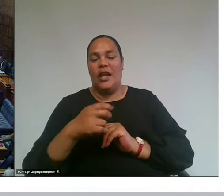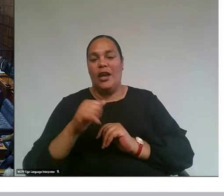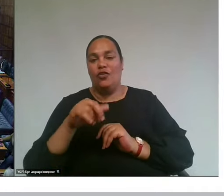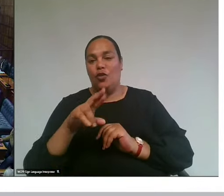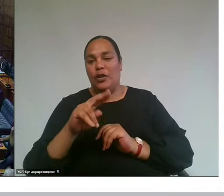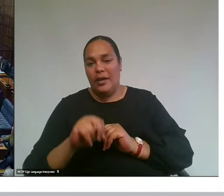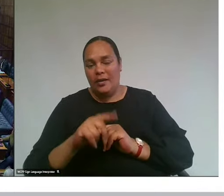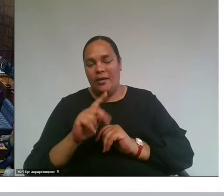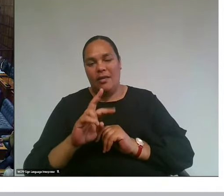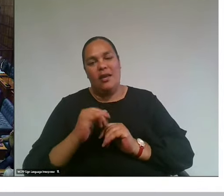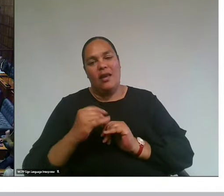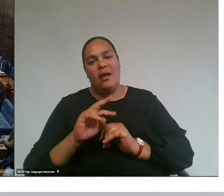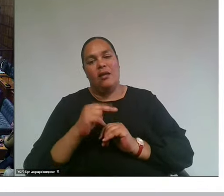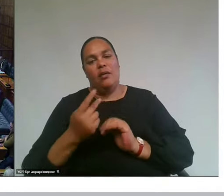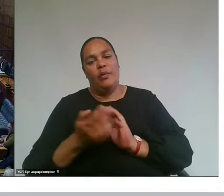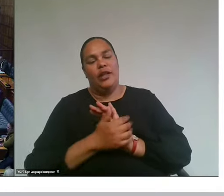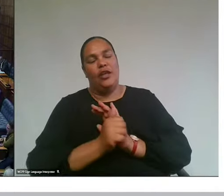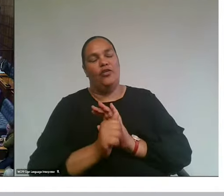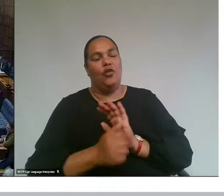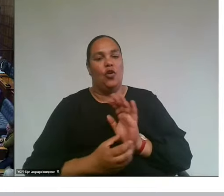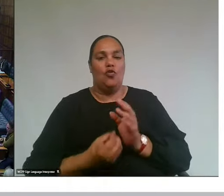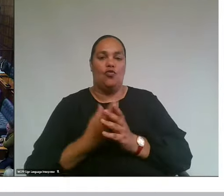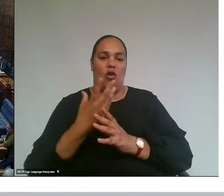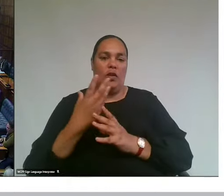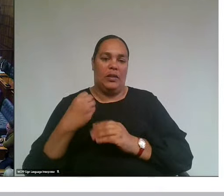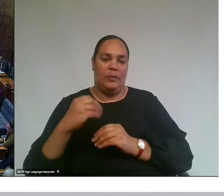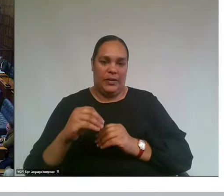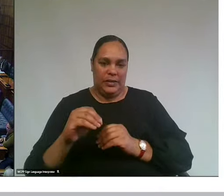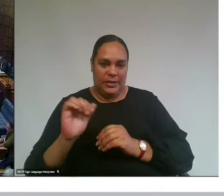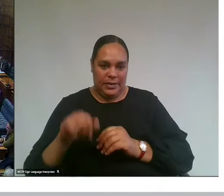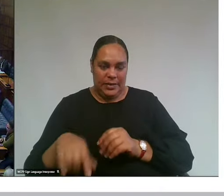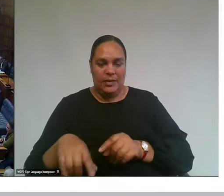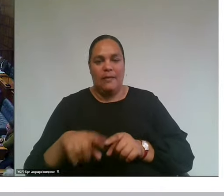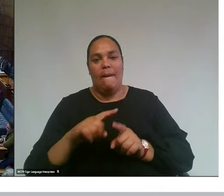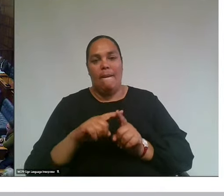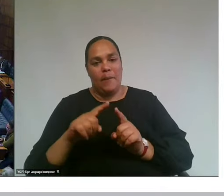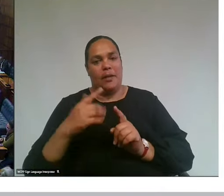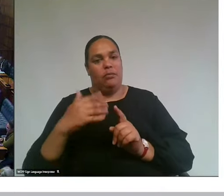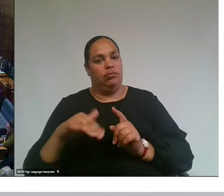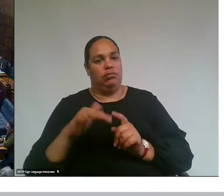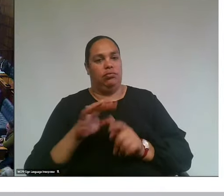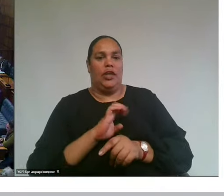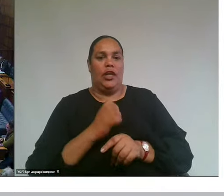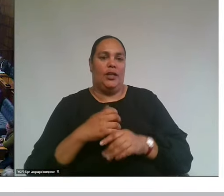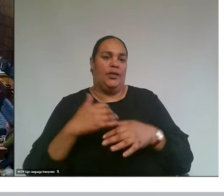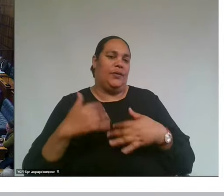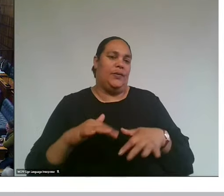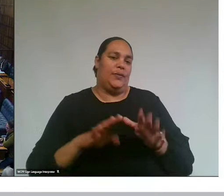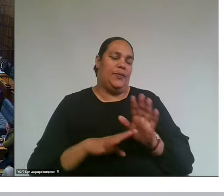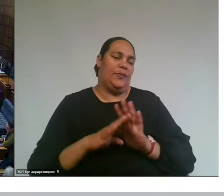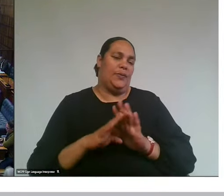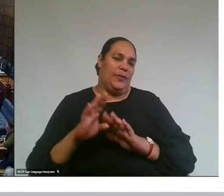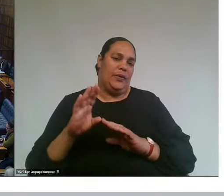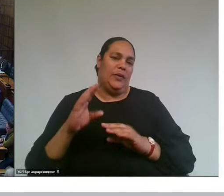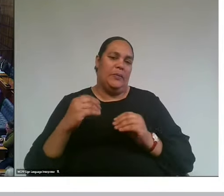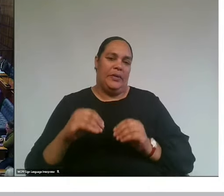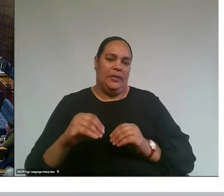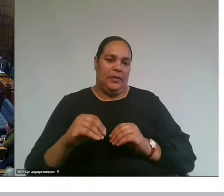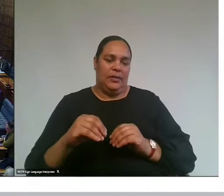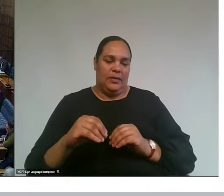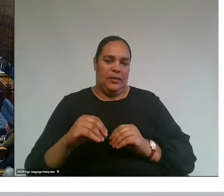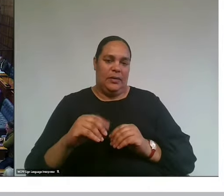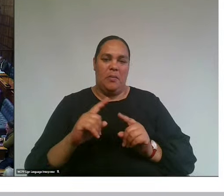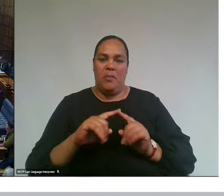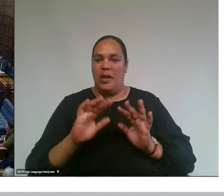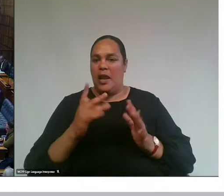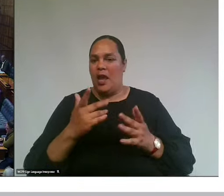as a potential growth industry which is a highly energy intensive in Industry